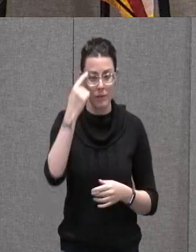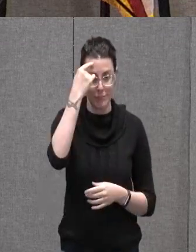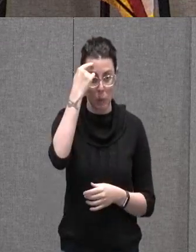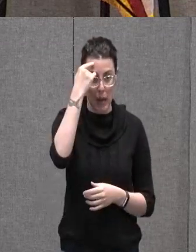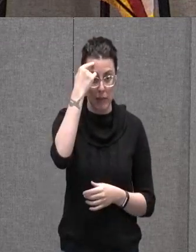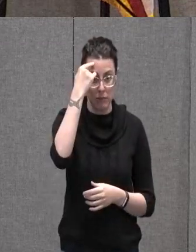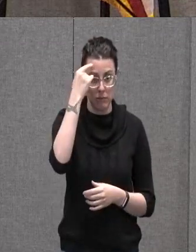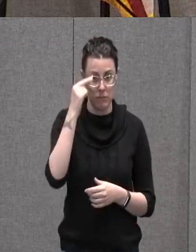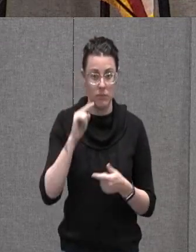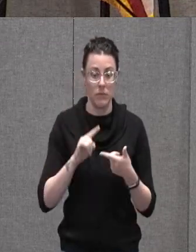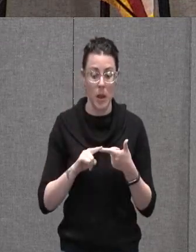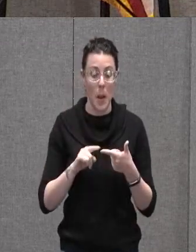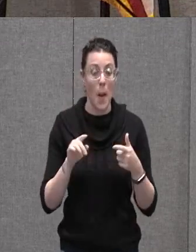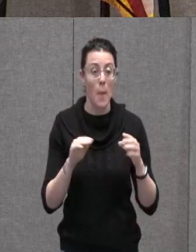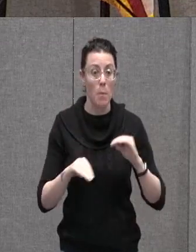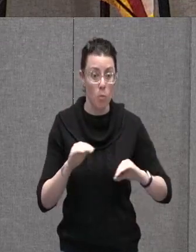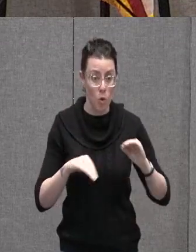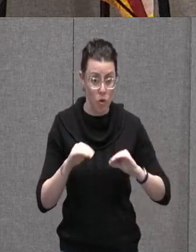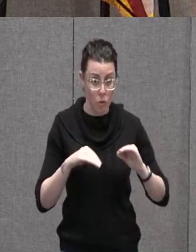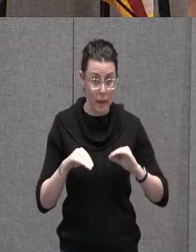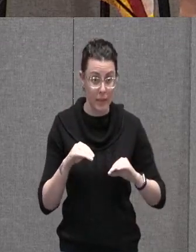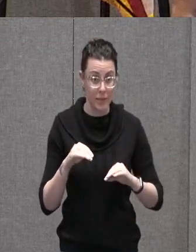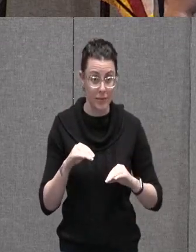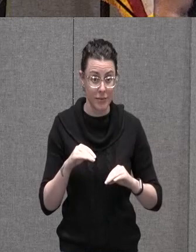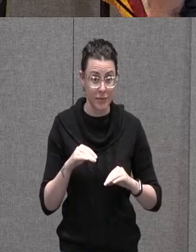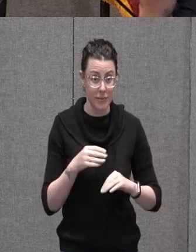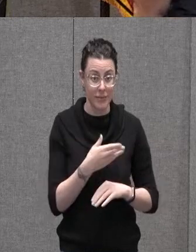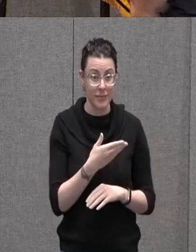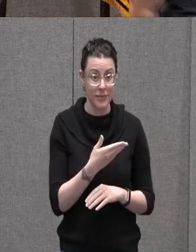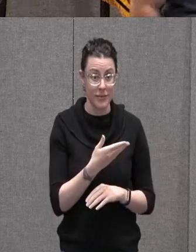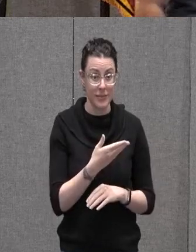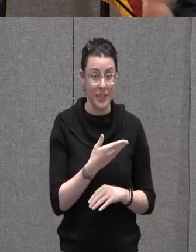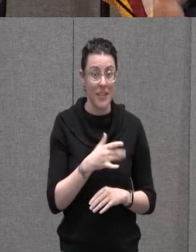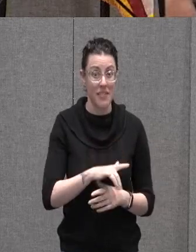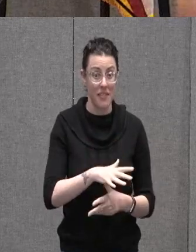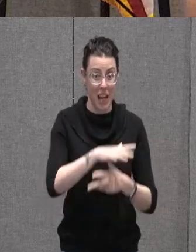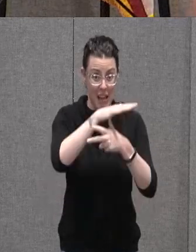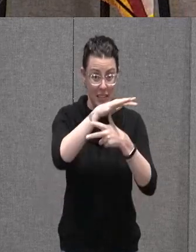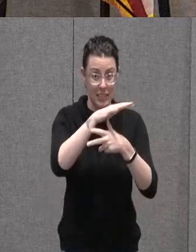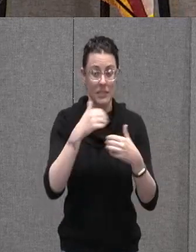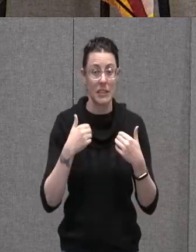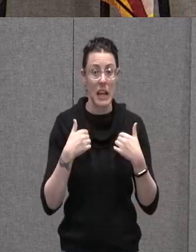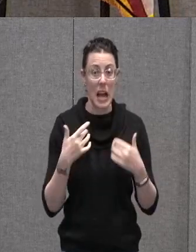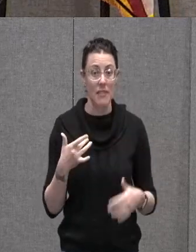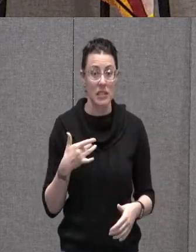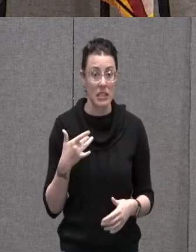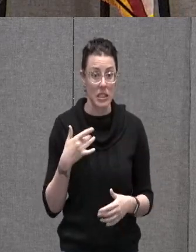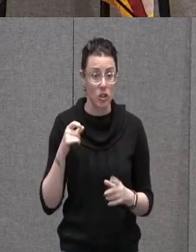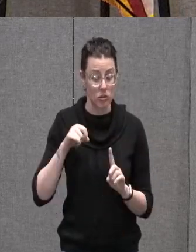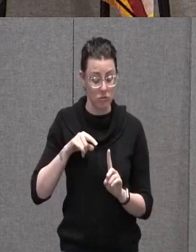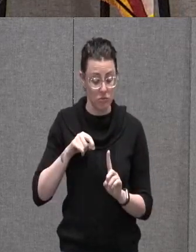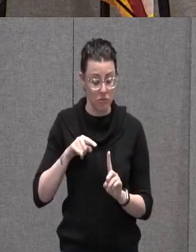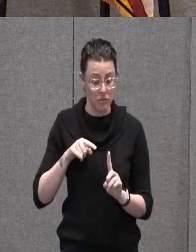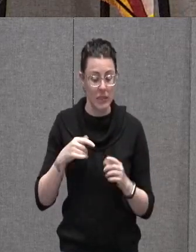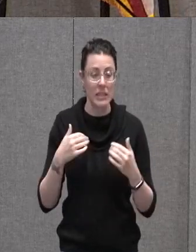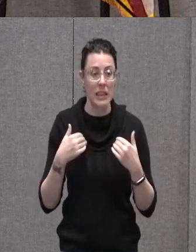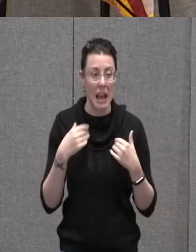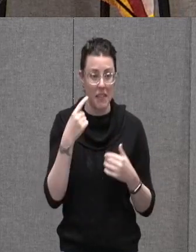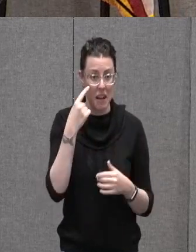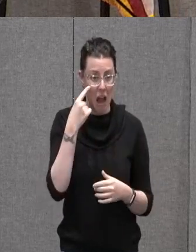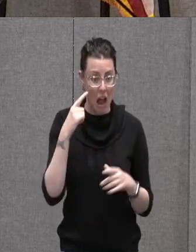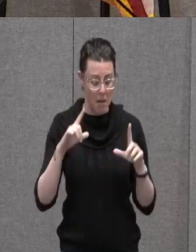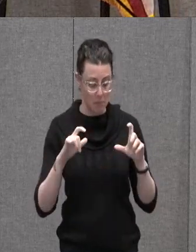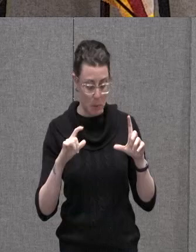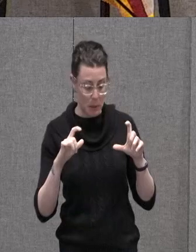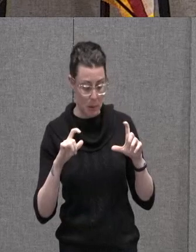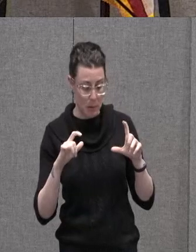one flies like a bird or a helicopter. The sensor. We have sensors in here, the GPS, and then the camera sensor, the eye sensor to take